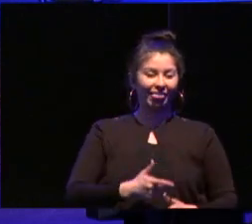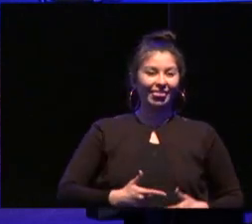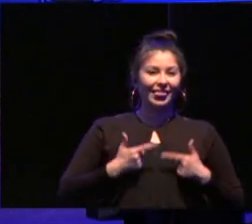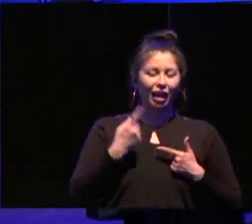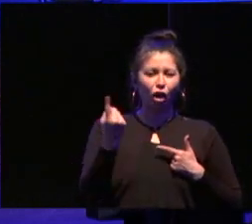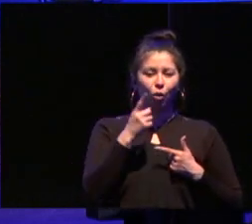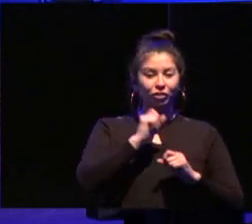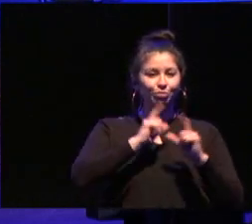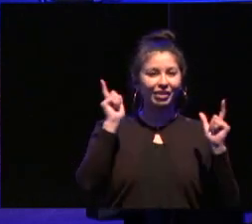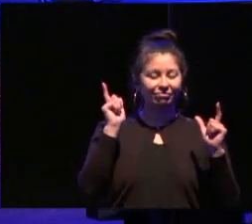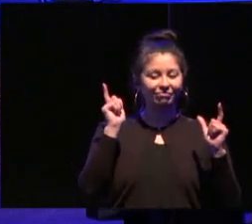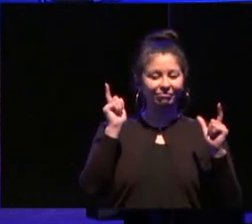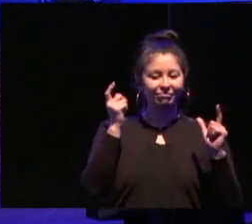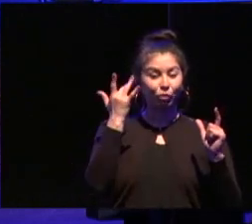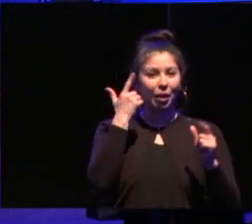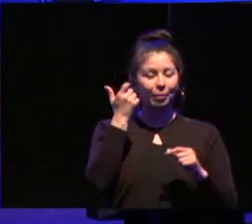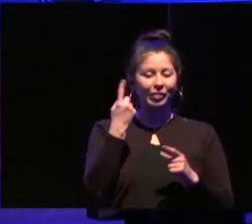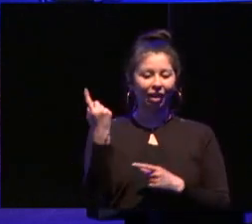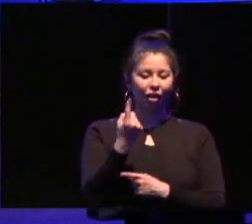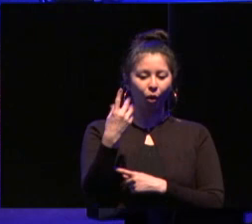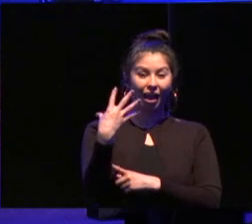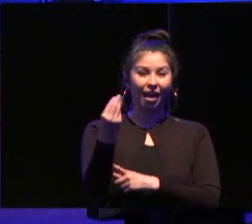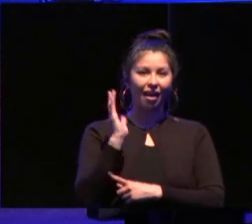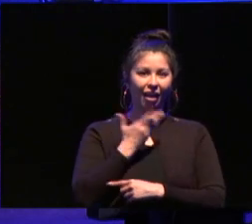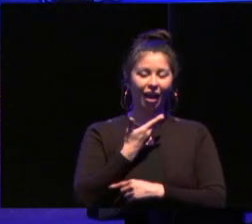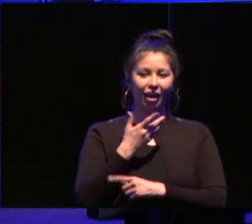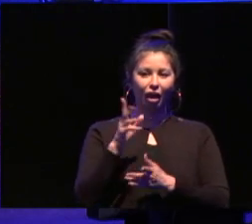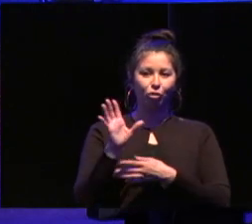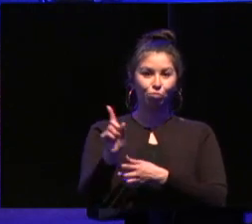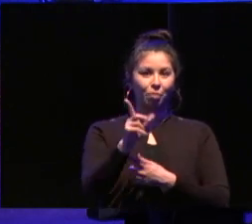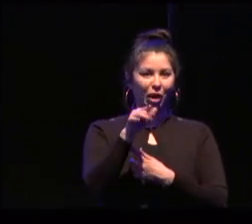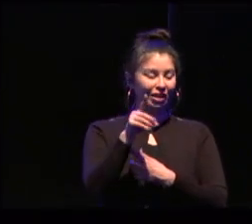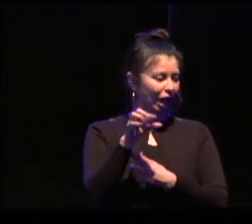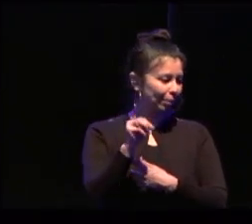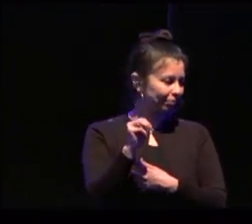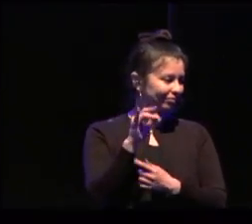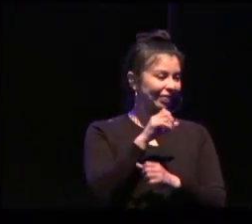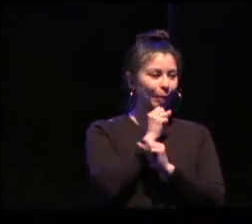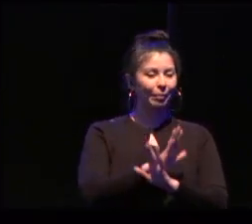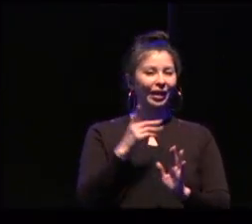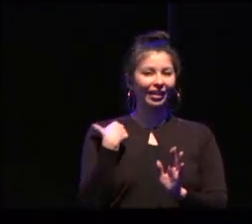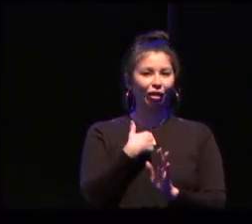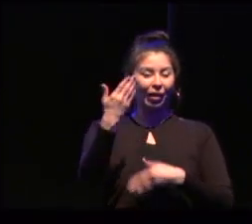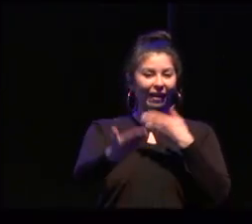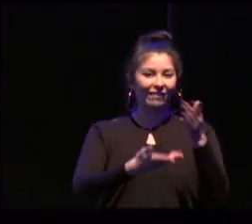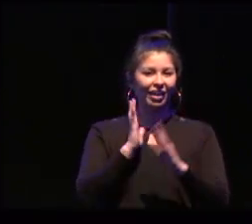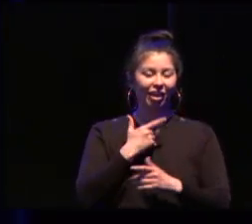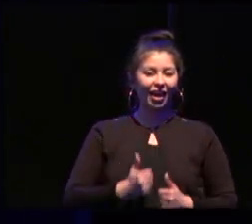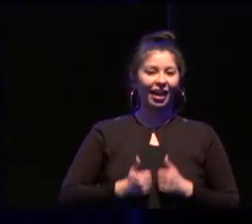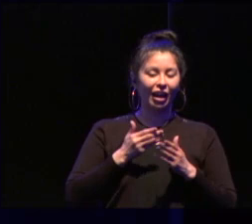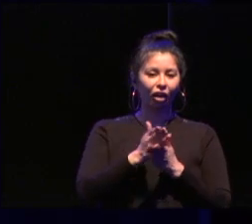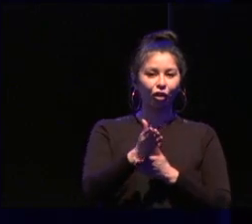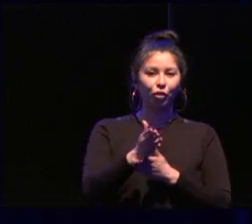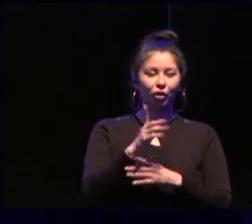And it's always a surprise because it's always outside of our present paradigm. The blessings that we are inviting into our life